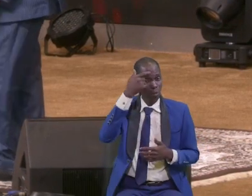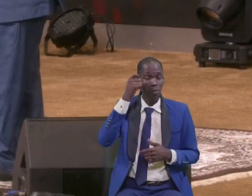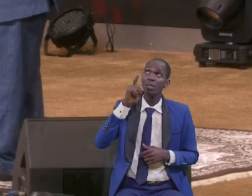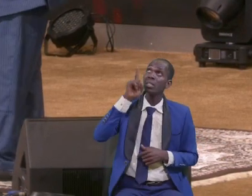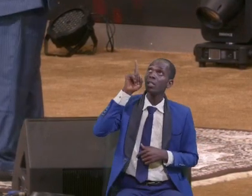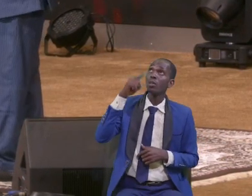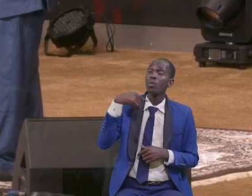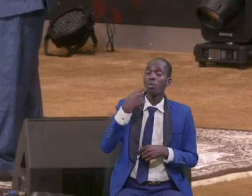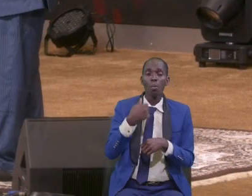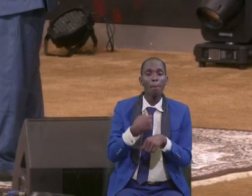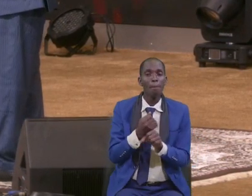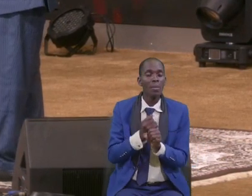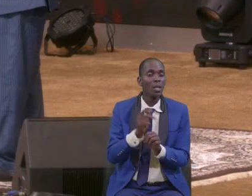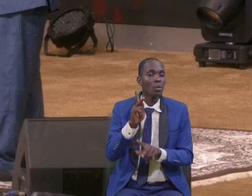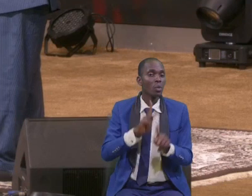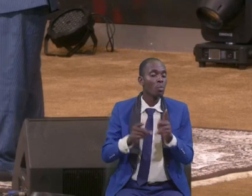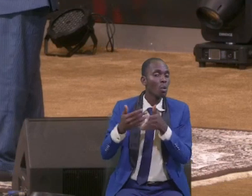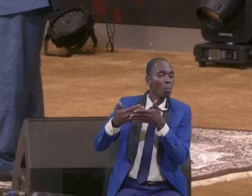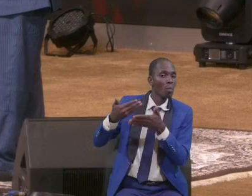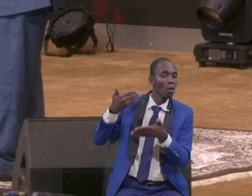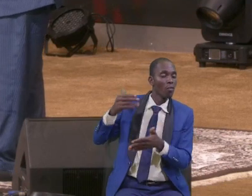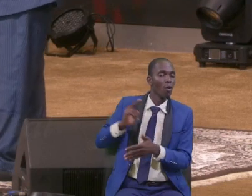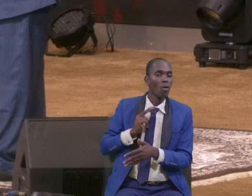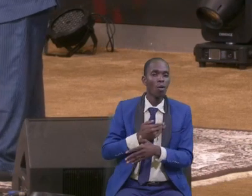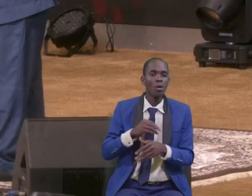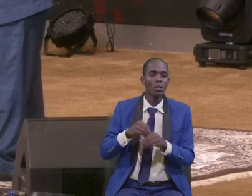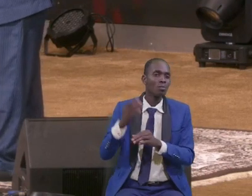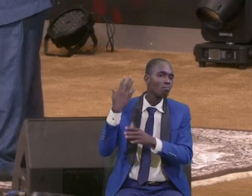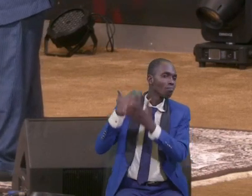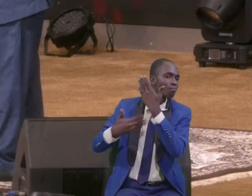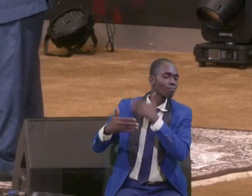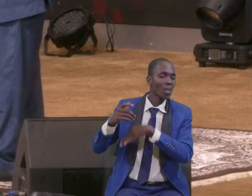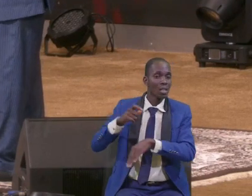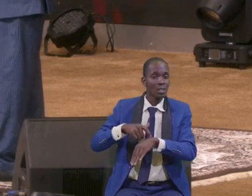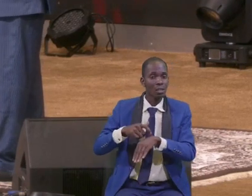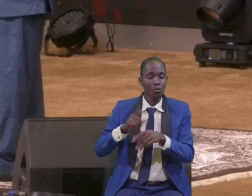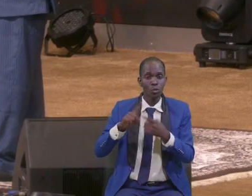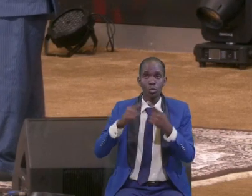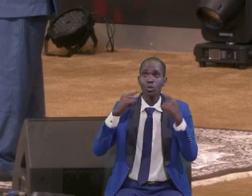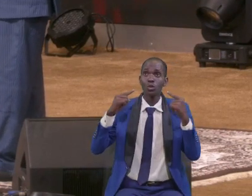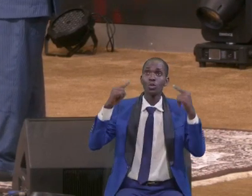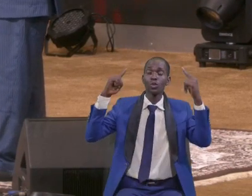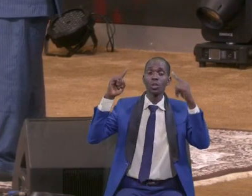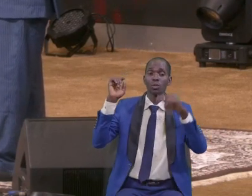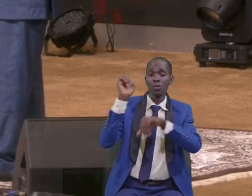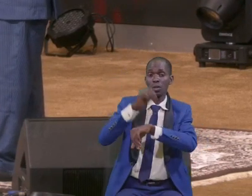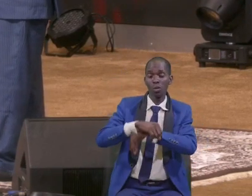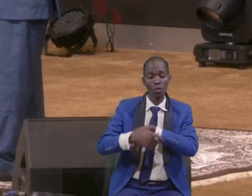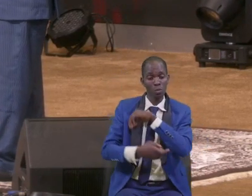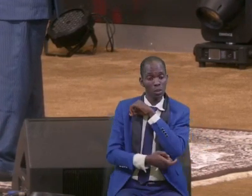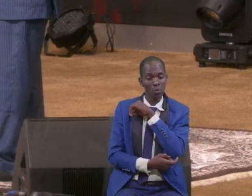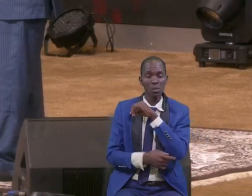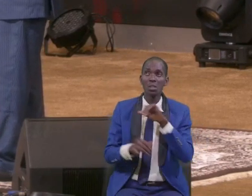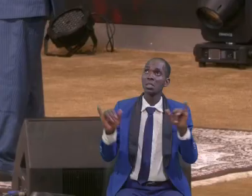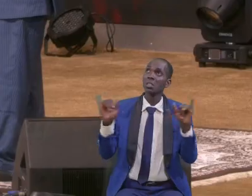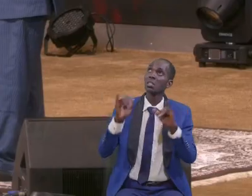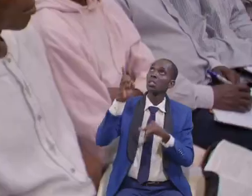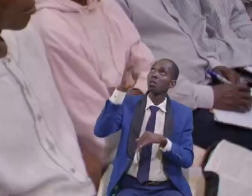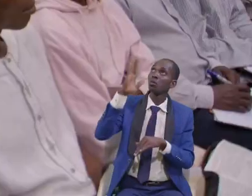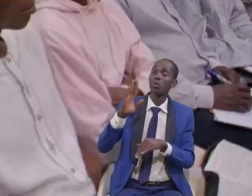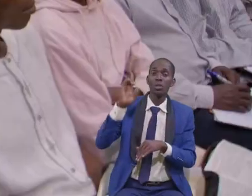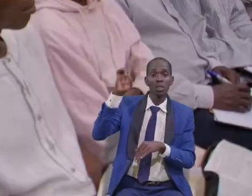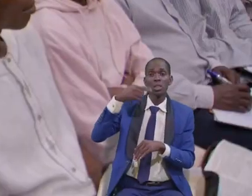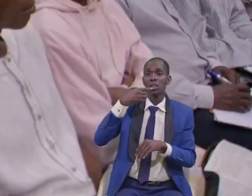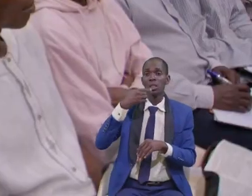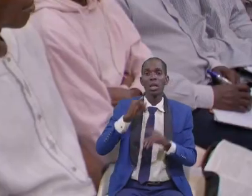the people that came before us, went before us to succeed, that same God who says, I am